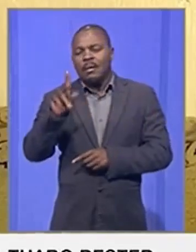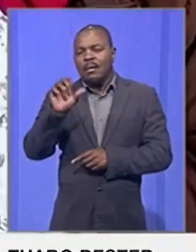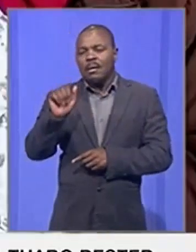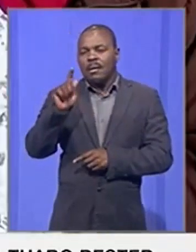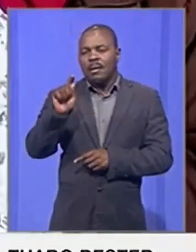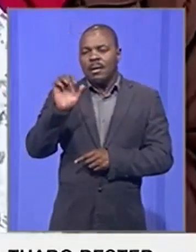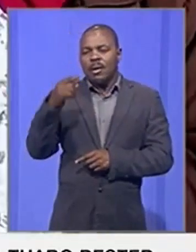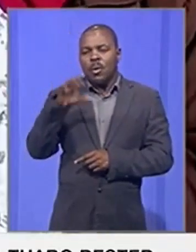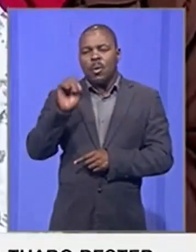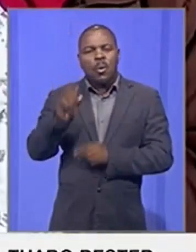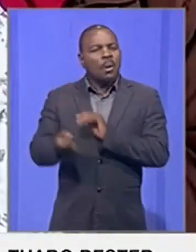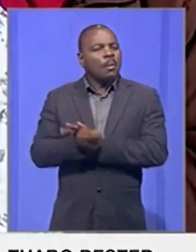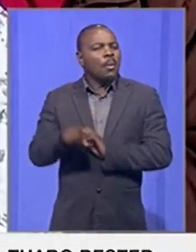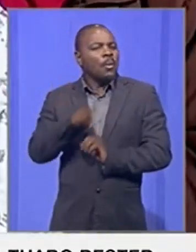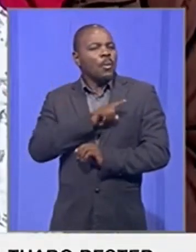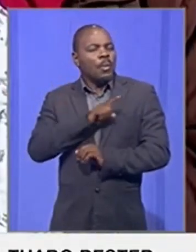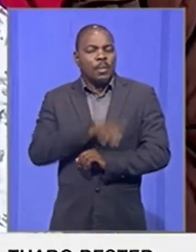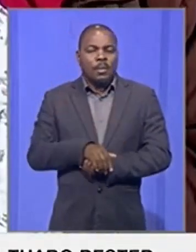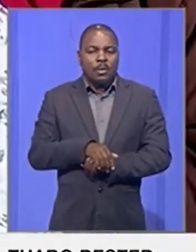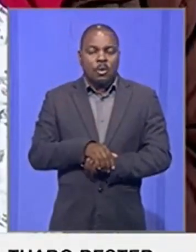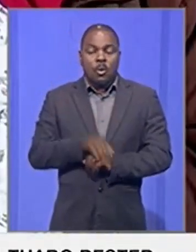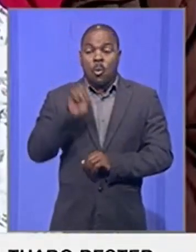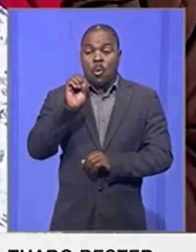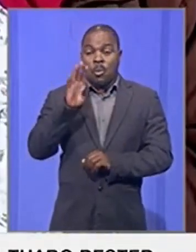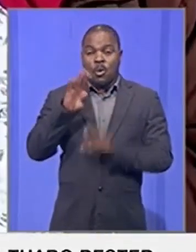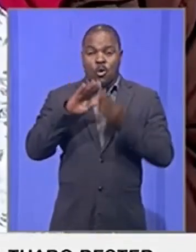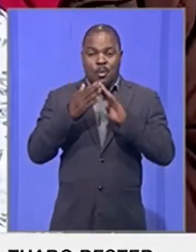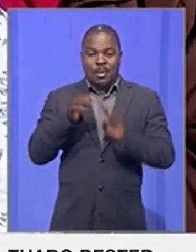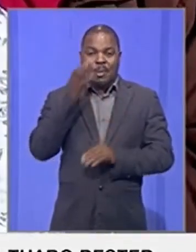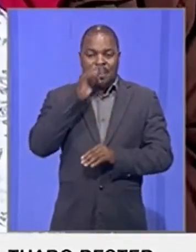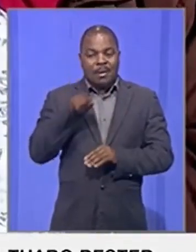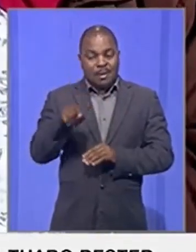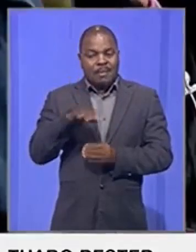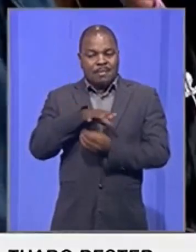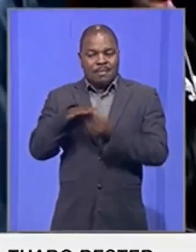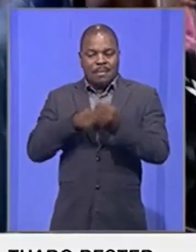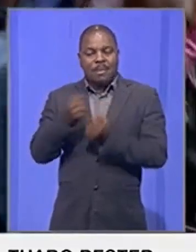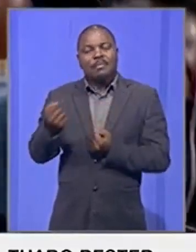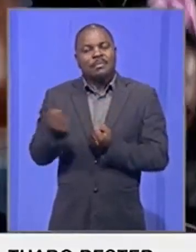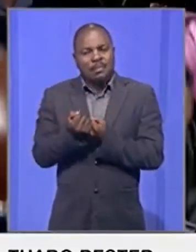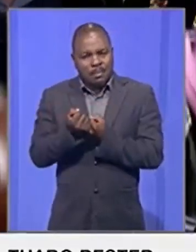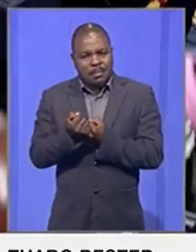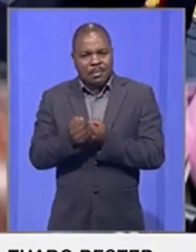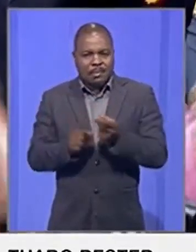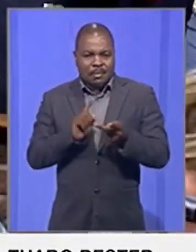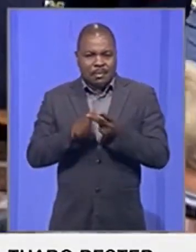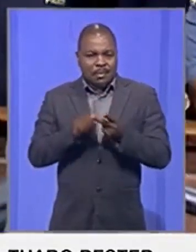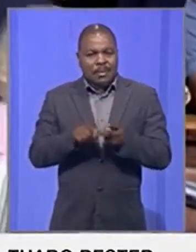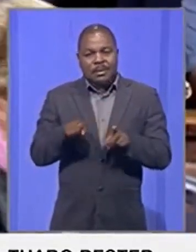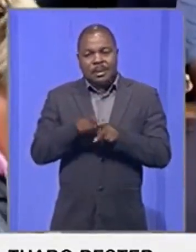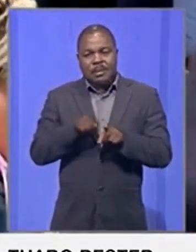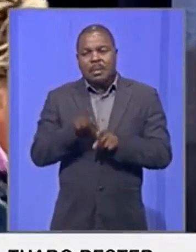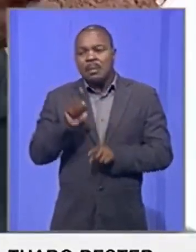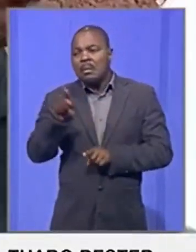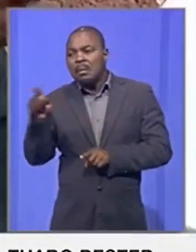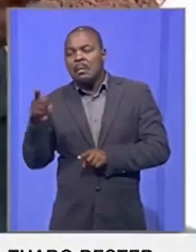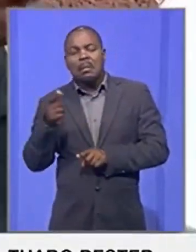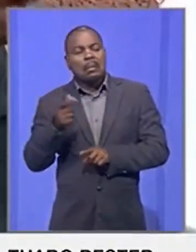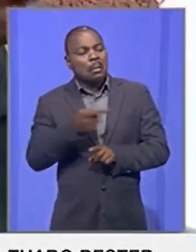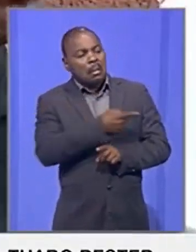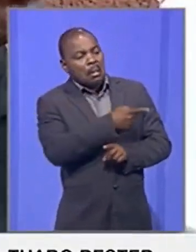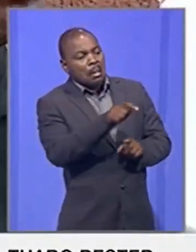jwang. Baagi ba Bloemfontein ba re go botlhokwa go tshegetsa lelapa lwa ga Bereng mme ba re le bone ga ba batle go bona